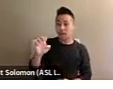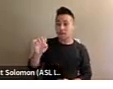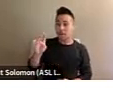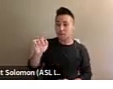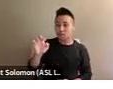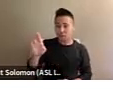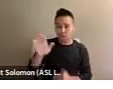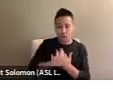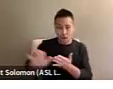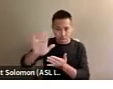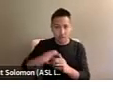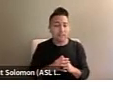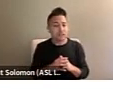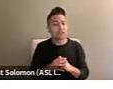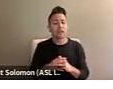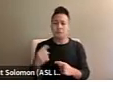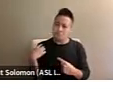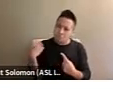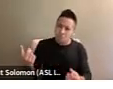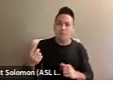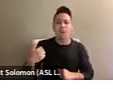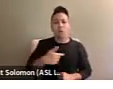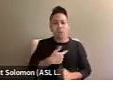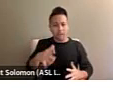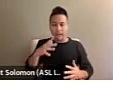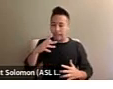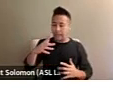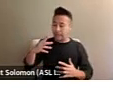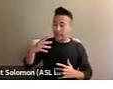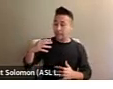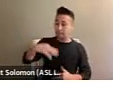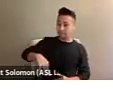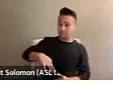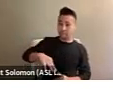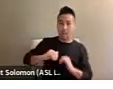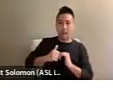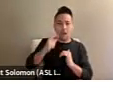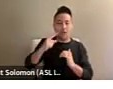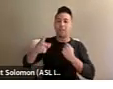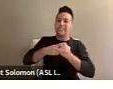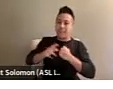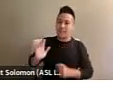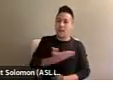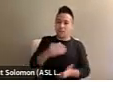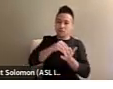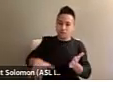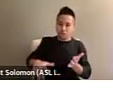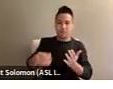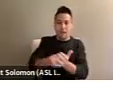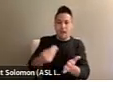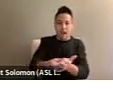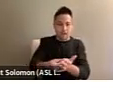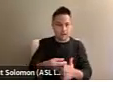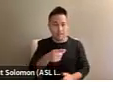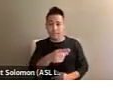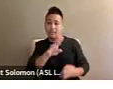had success with saving our students money. This table is from spring